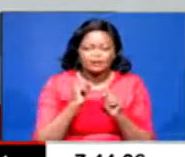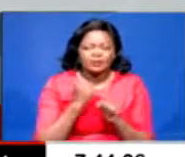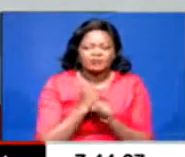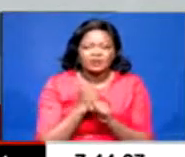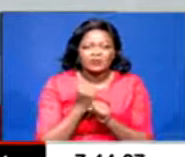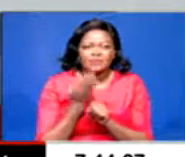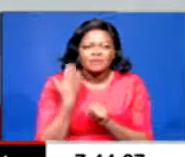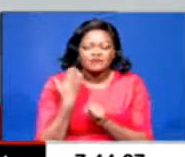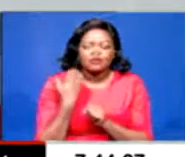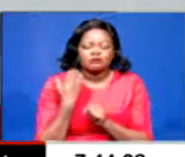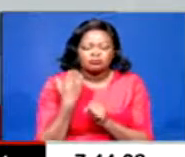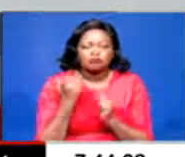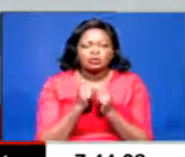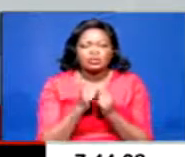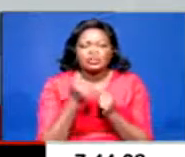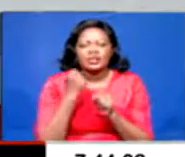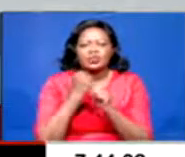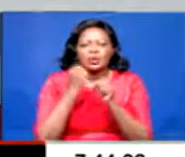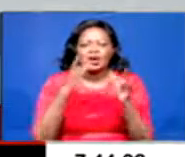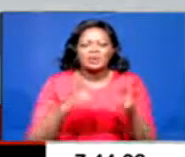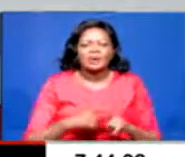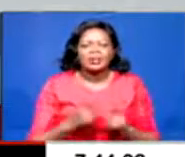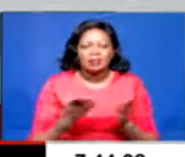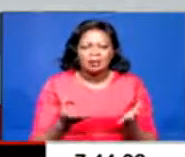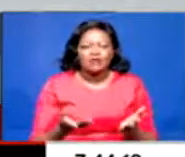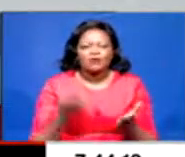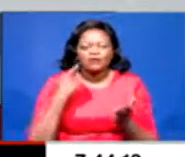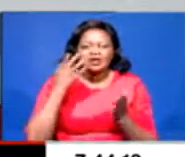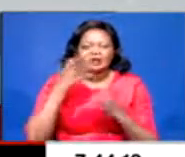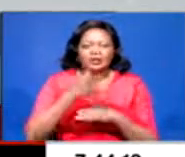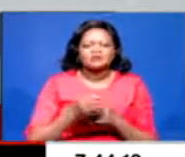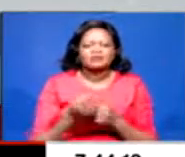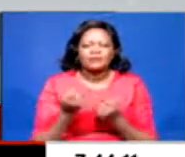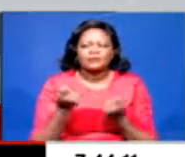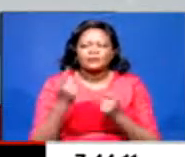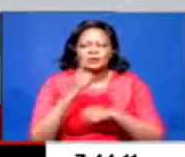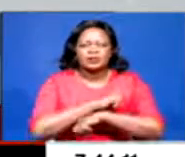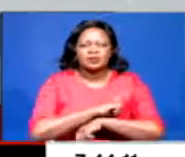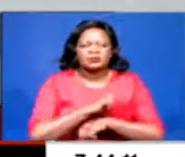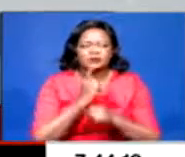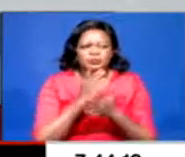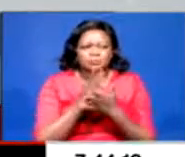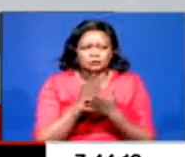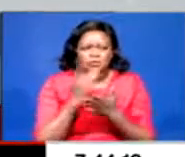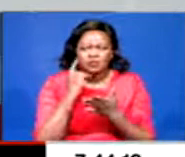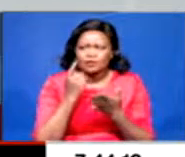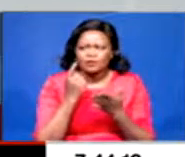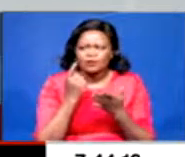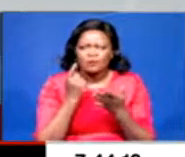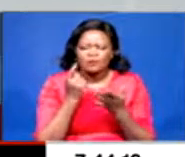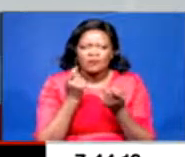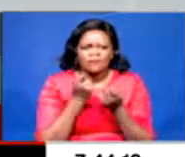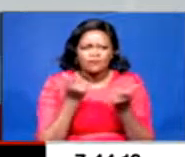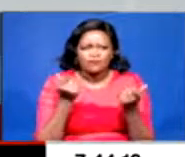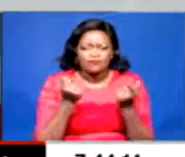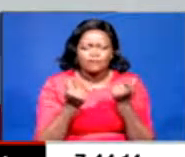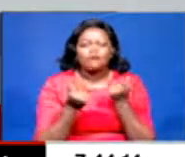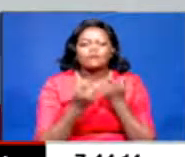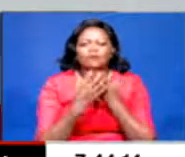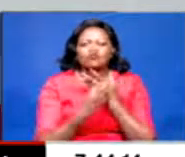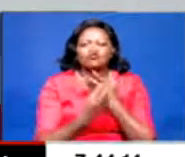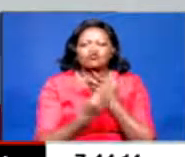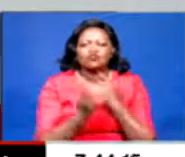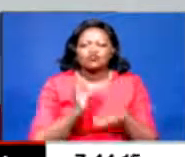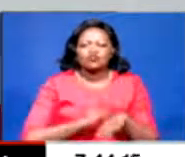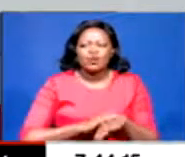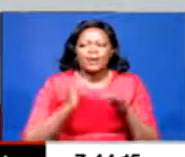with the rest of the other staff. But now, for the next few days, I'm sure there are quite a few photocopying companies in Kenya that will be getting a big tender, because